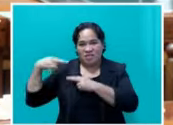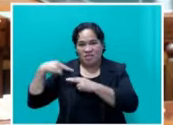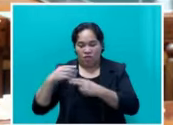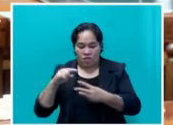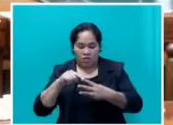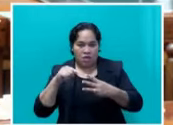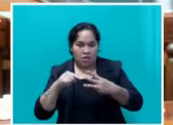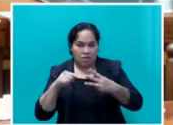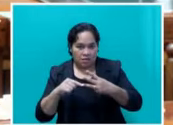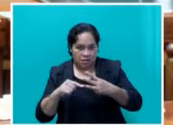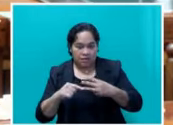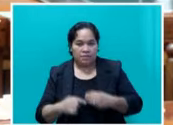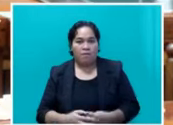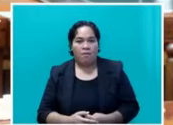entities.